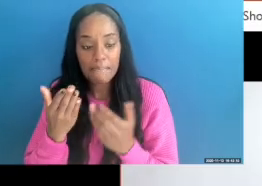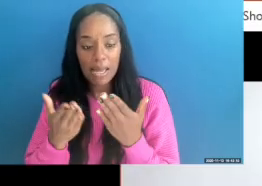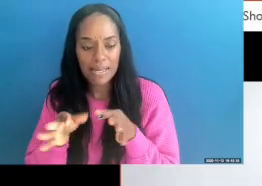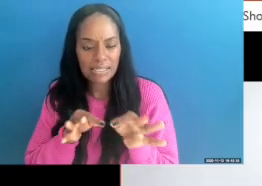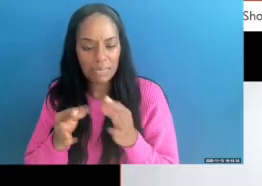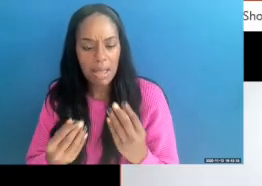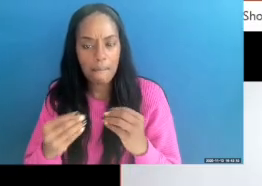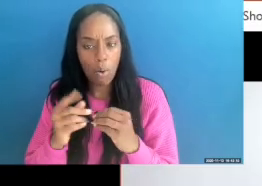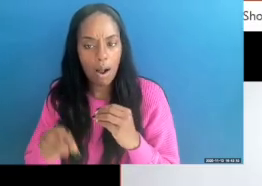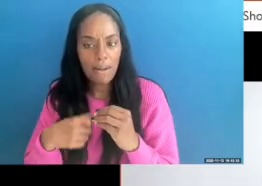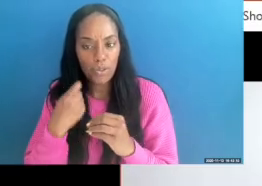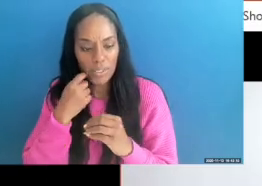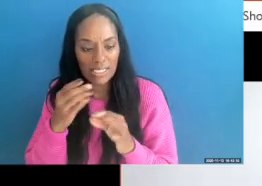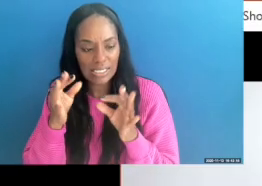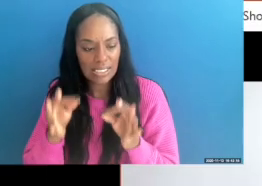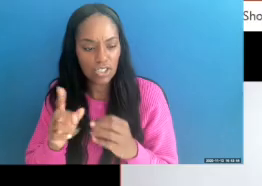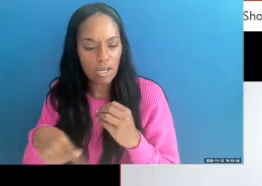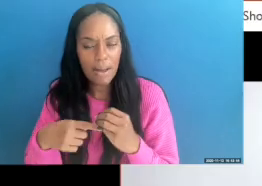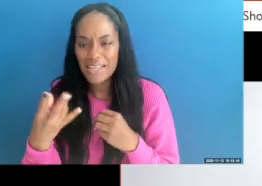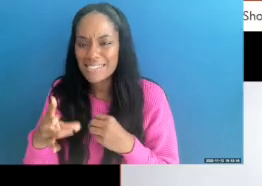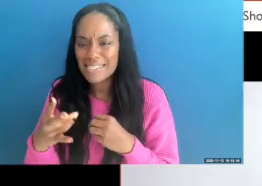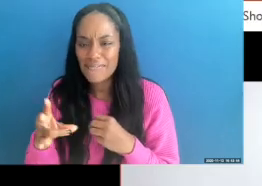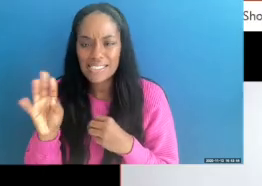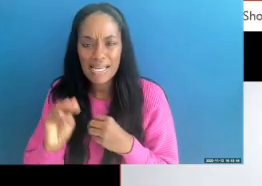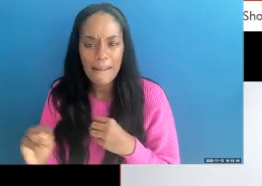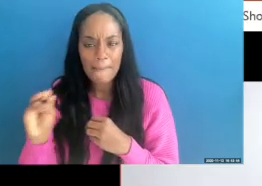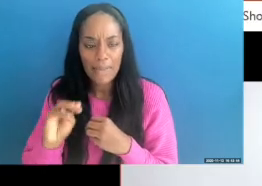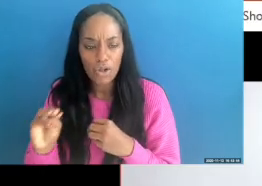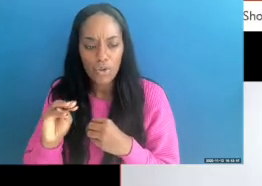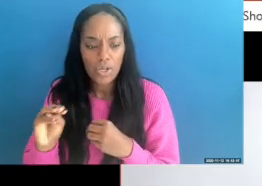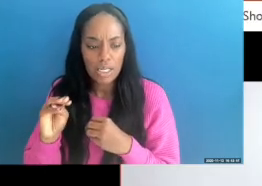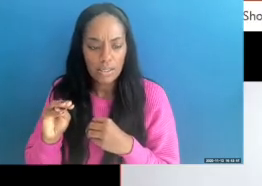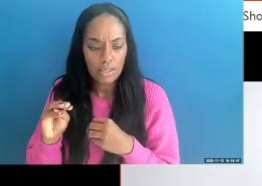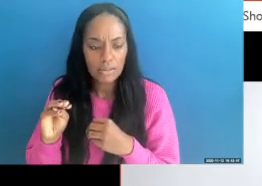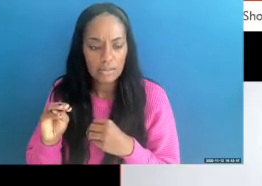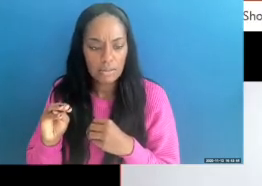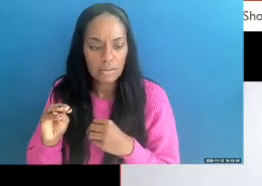bit more the recent decision to roll the, I think it was